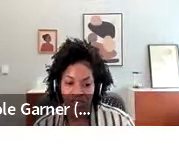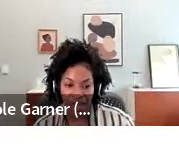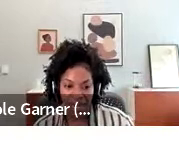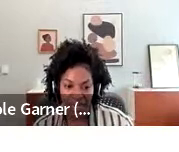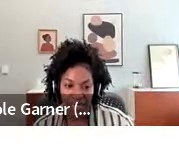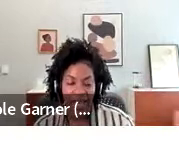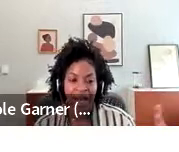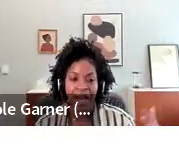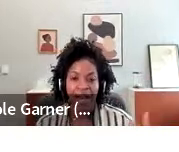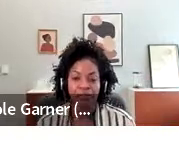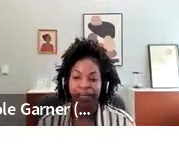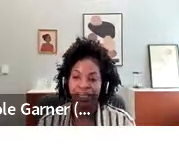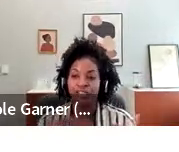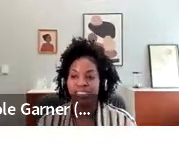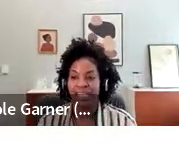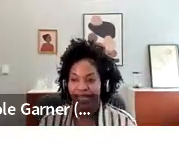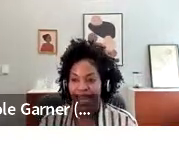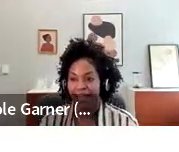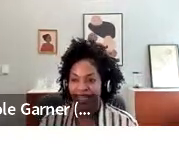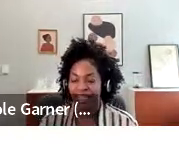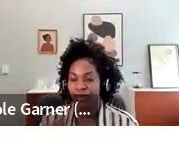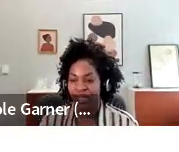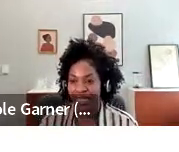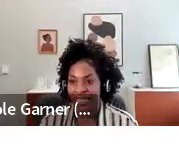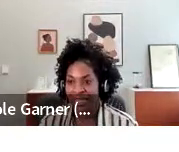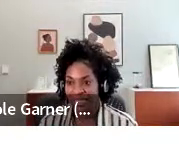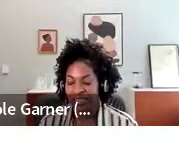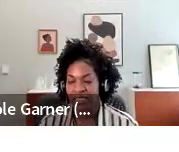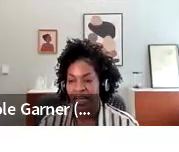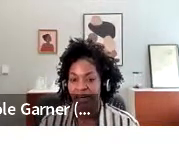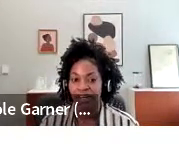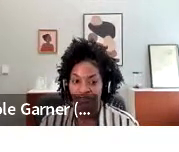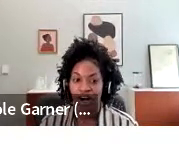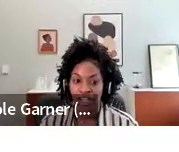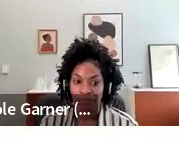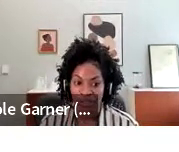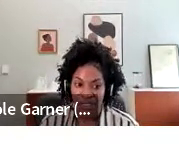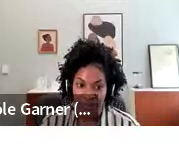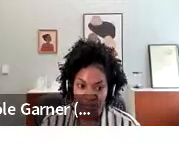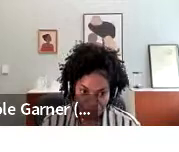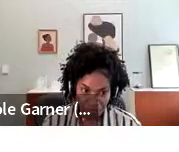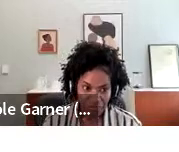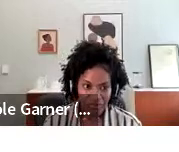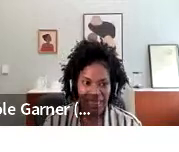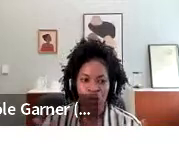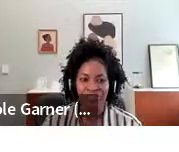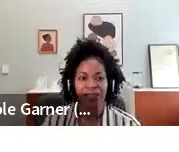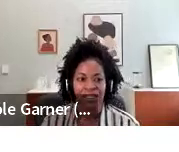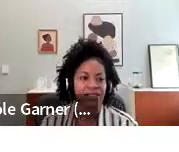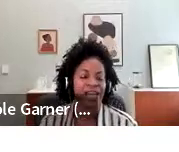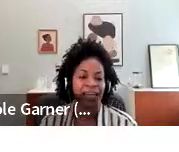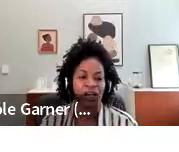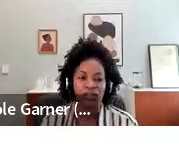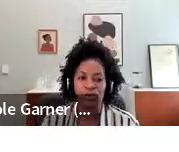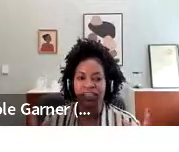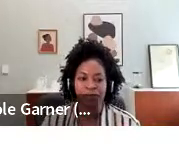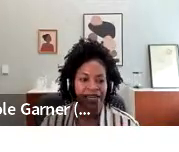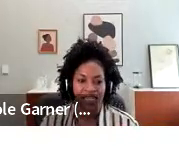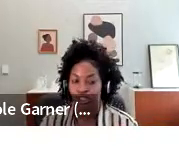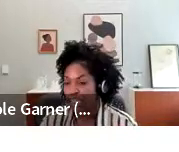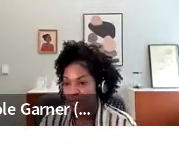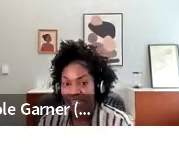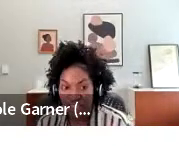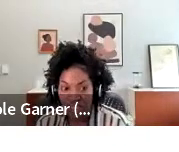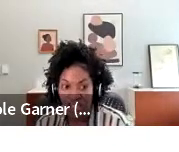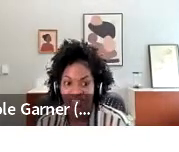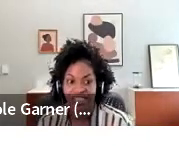implicit bias training to understanding the unique needs of our community and what that looks like. Also